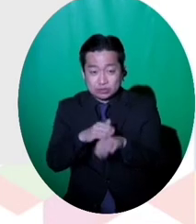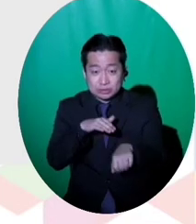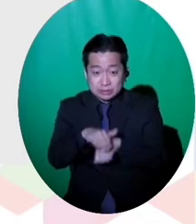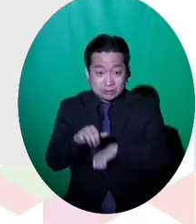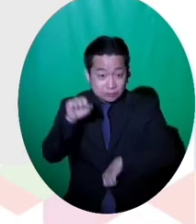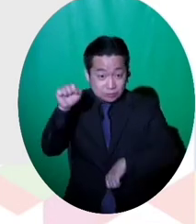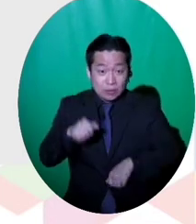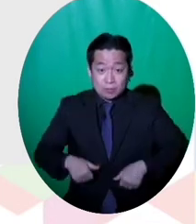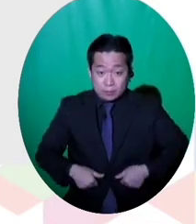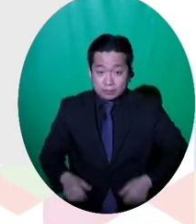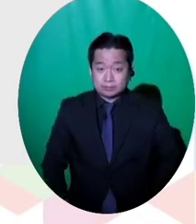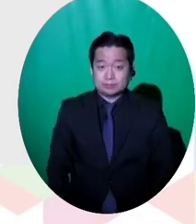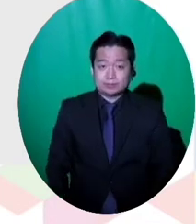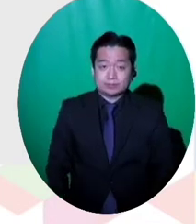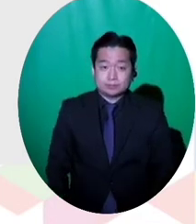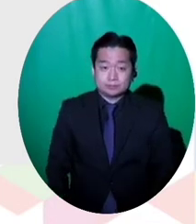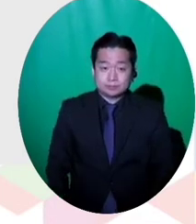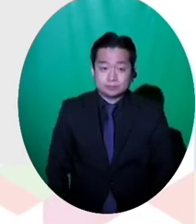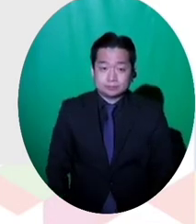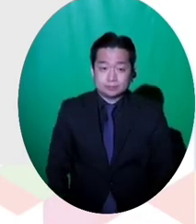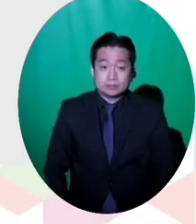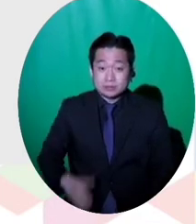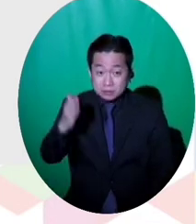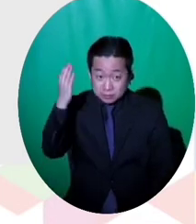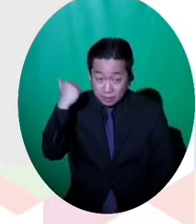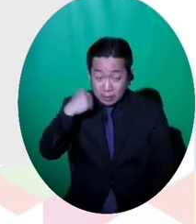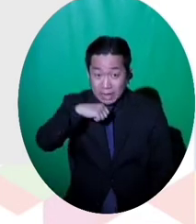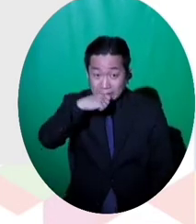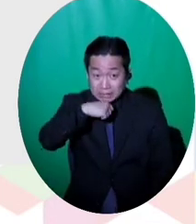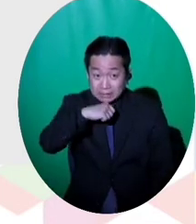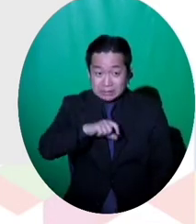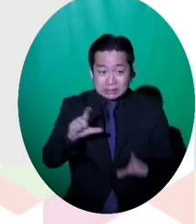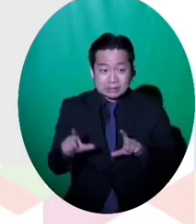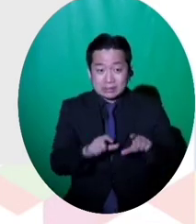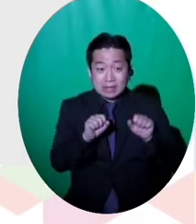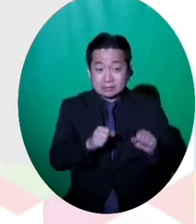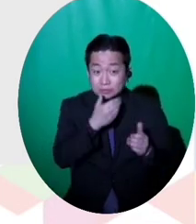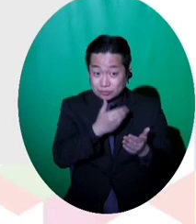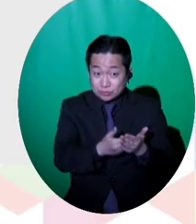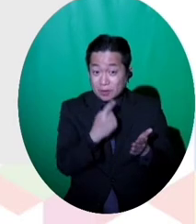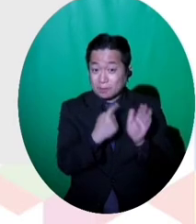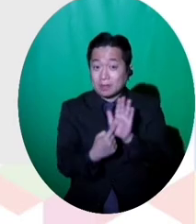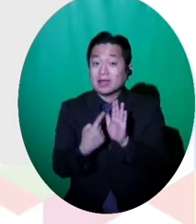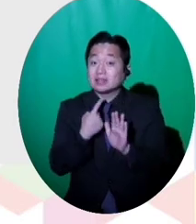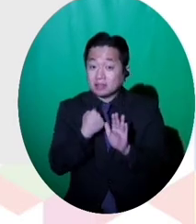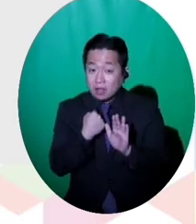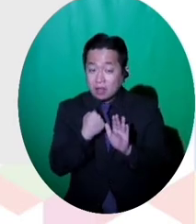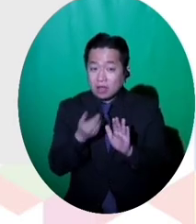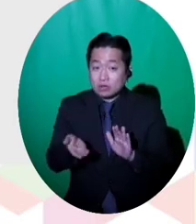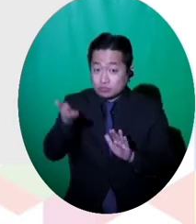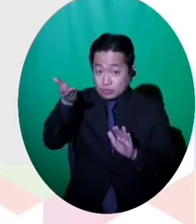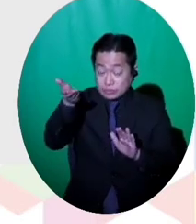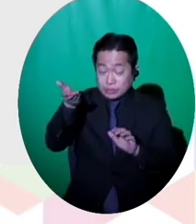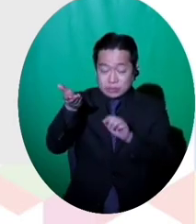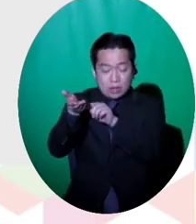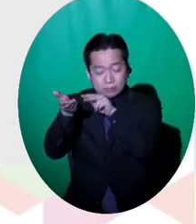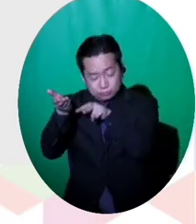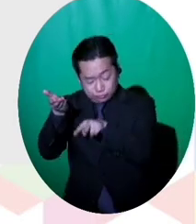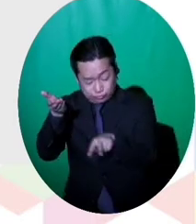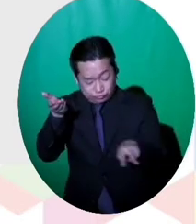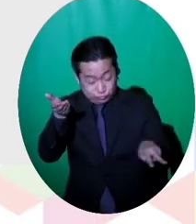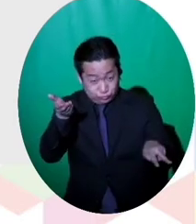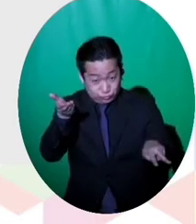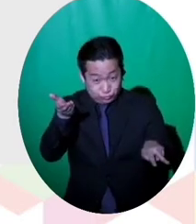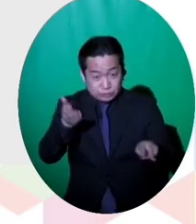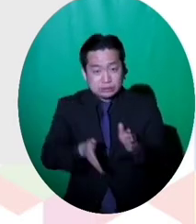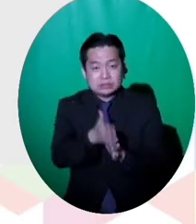government policies also can spur citizens to care. For example, after World War II, the United States passed the GI